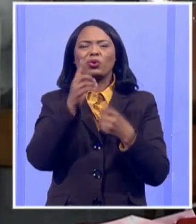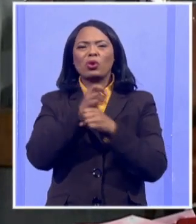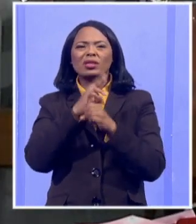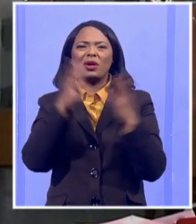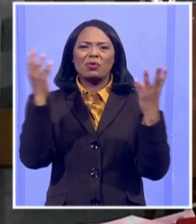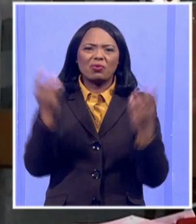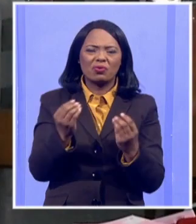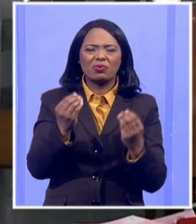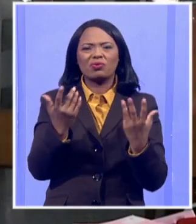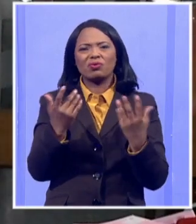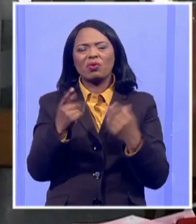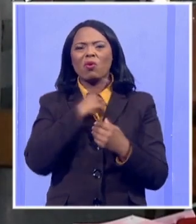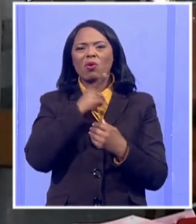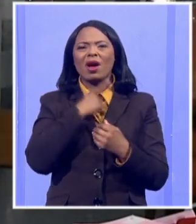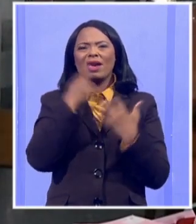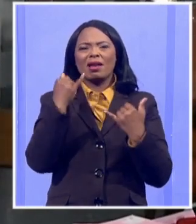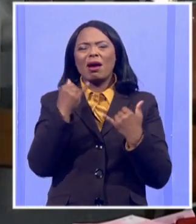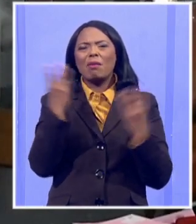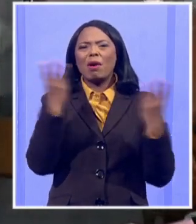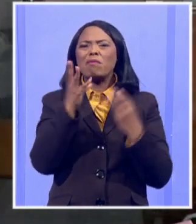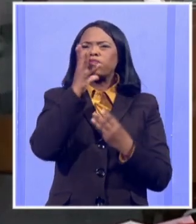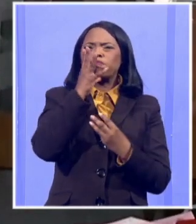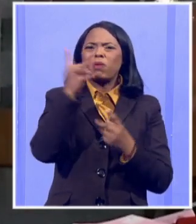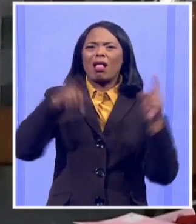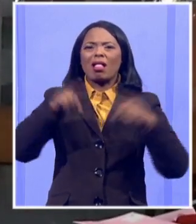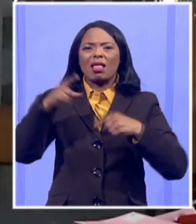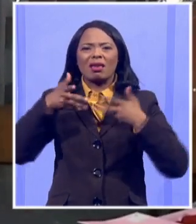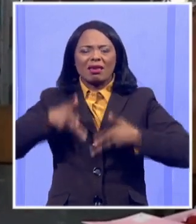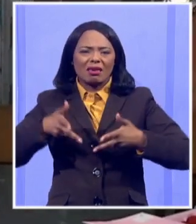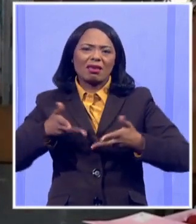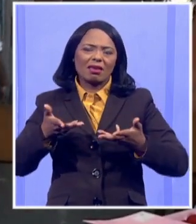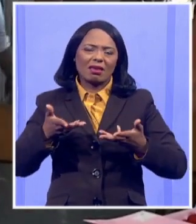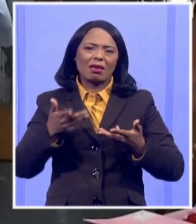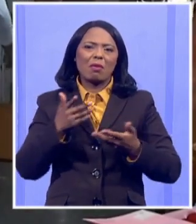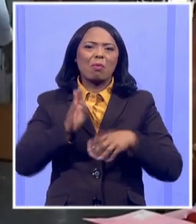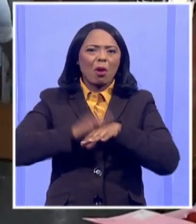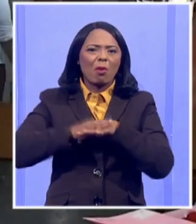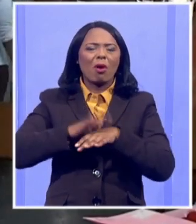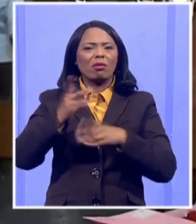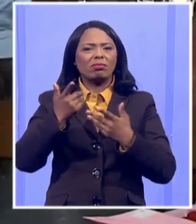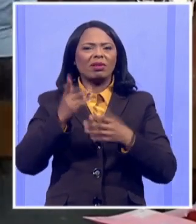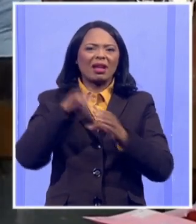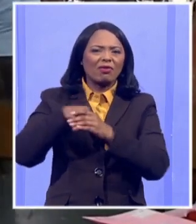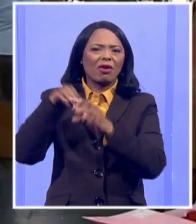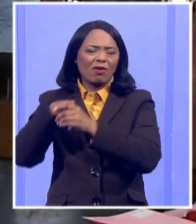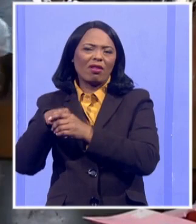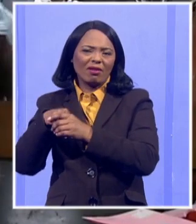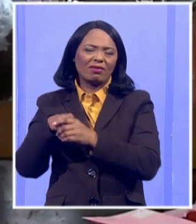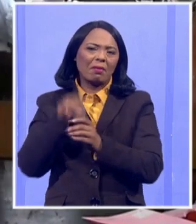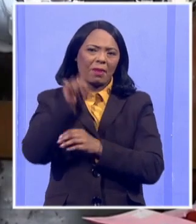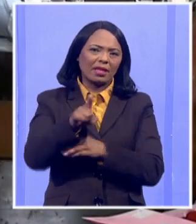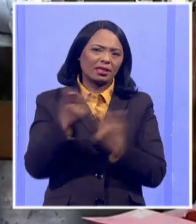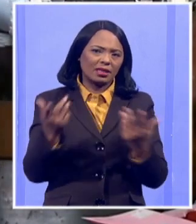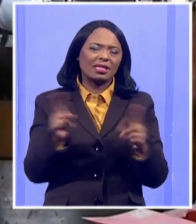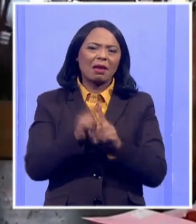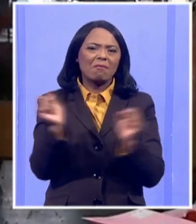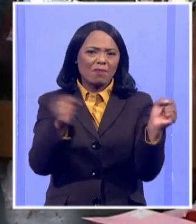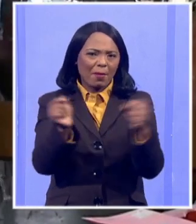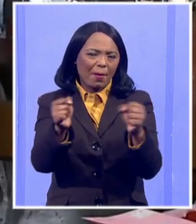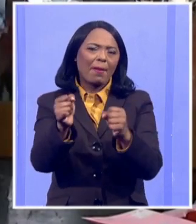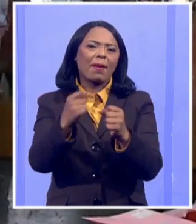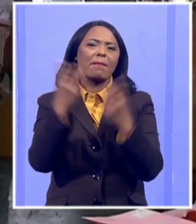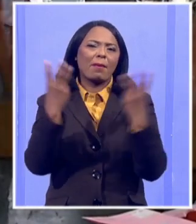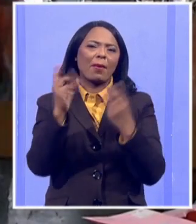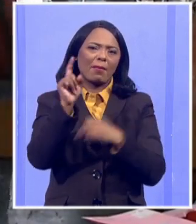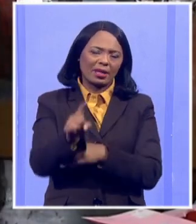that pressure, and they have been wanting to basically get more people involved and more people employed, and